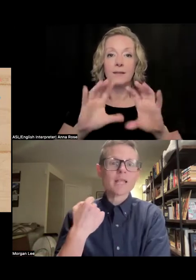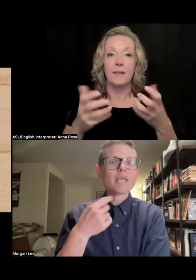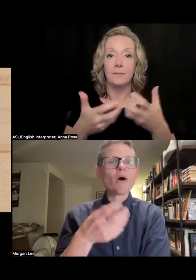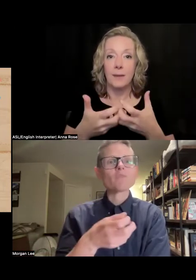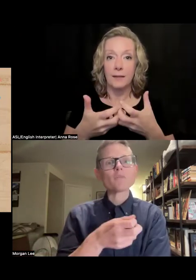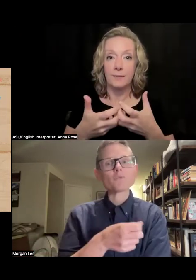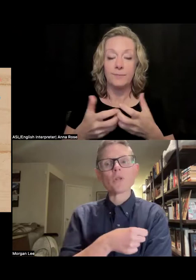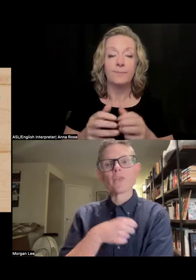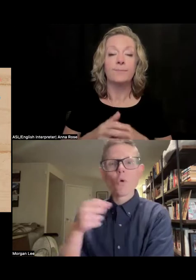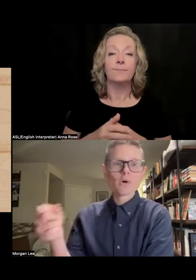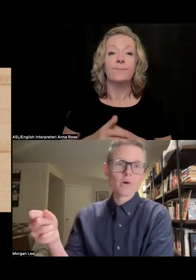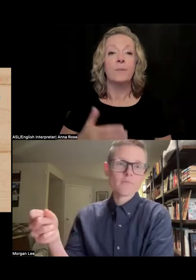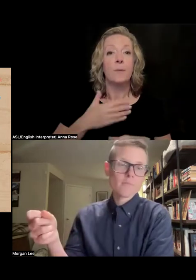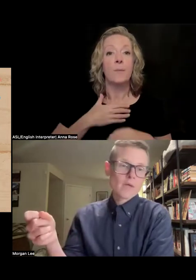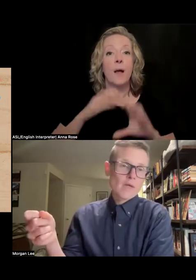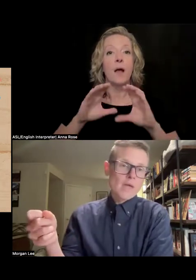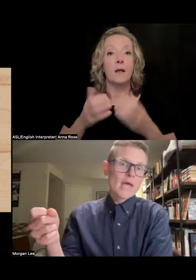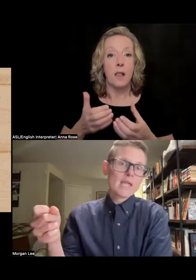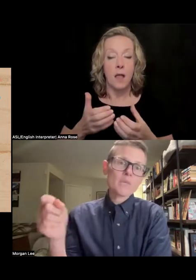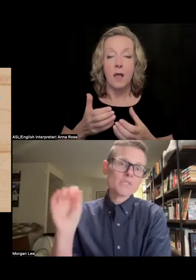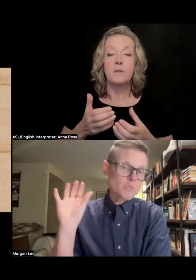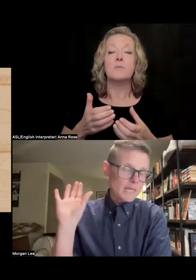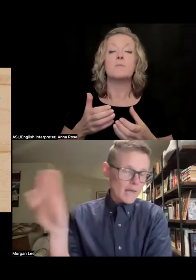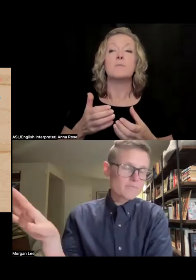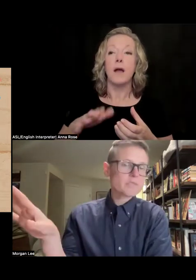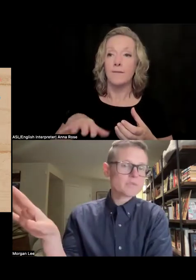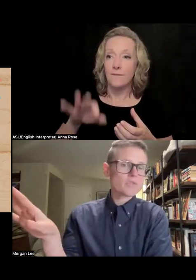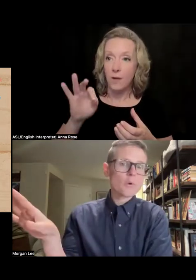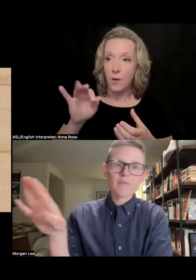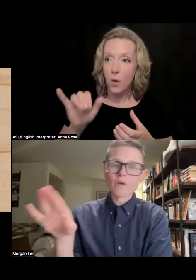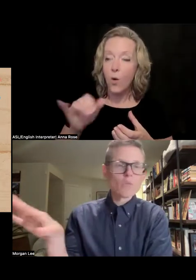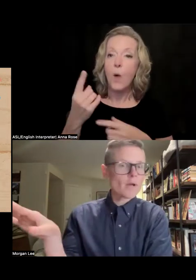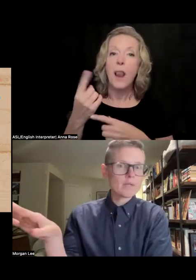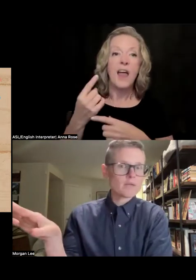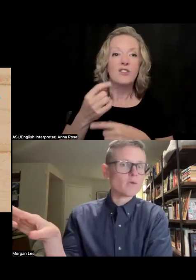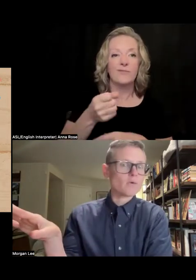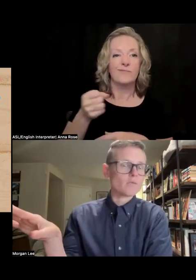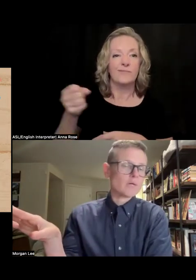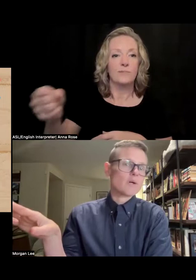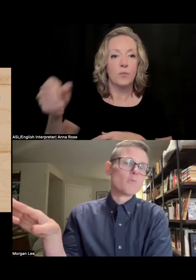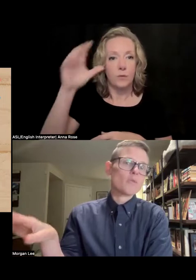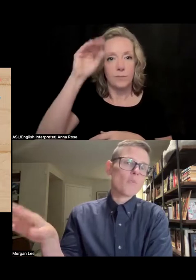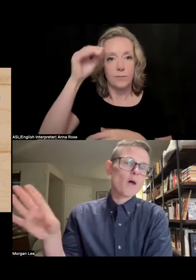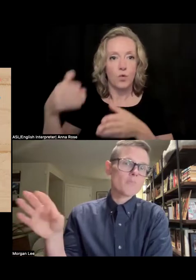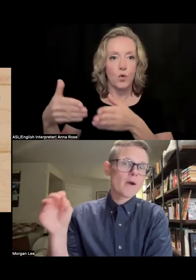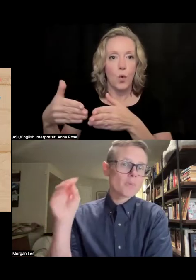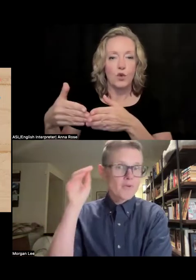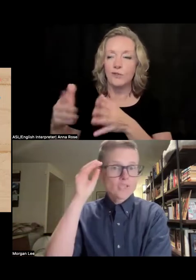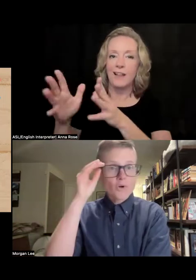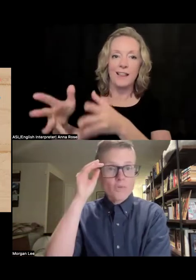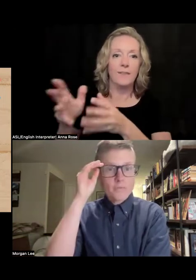class was that he often was put in the corner and he would just be left to do whatever he wanted to do with